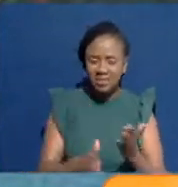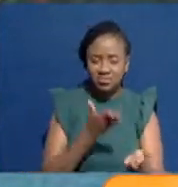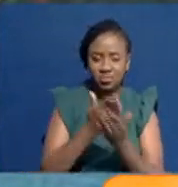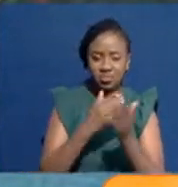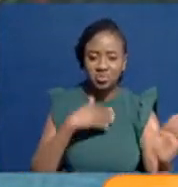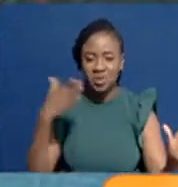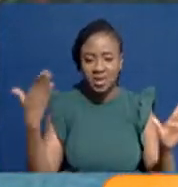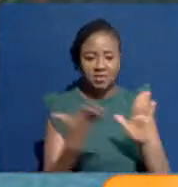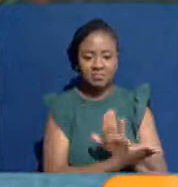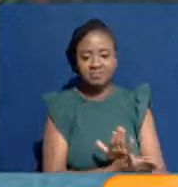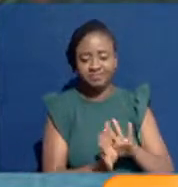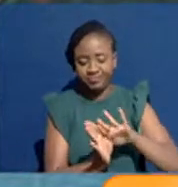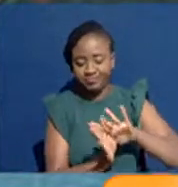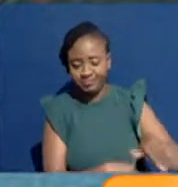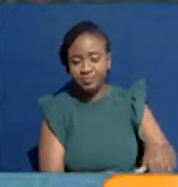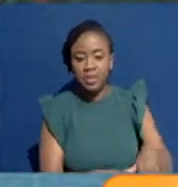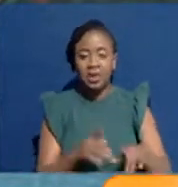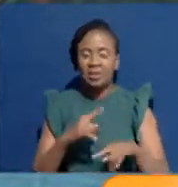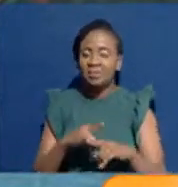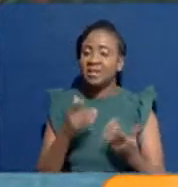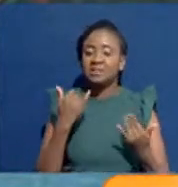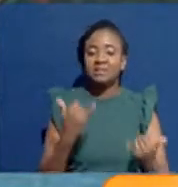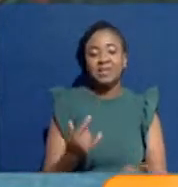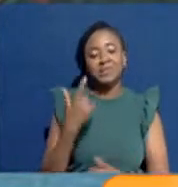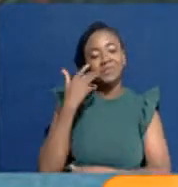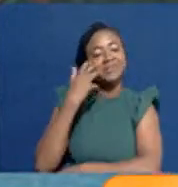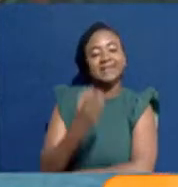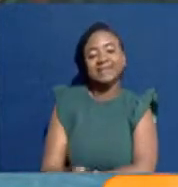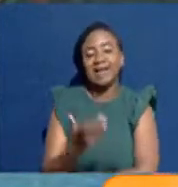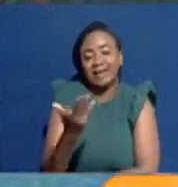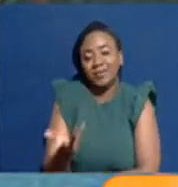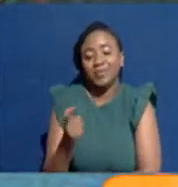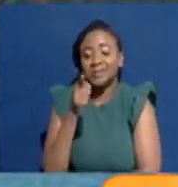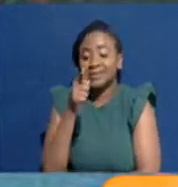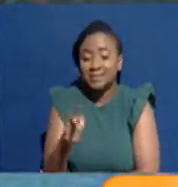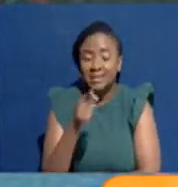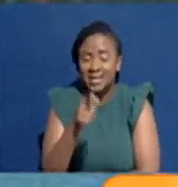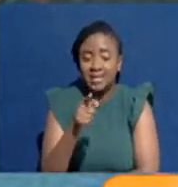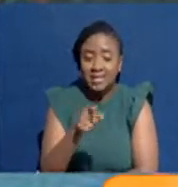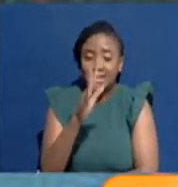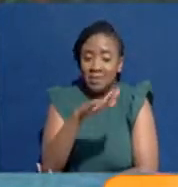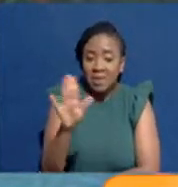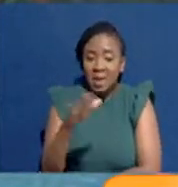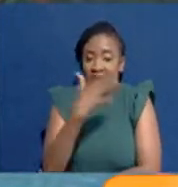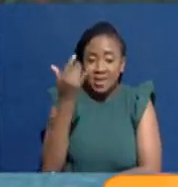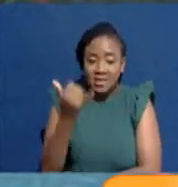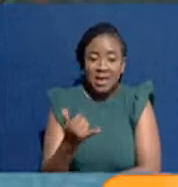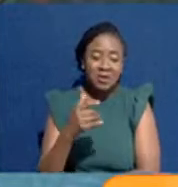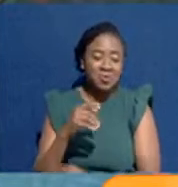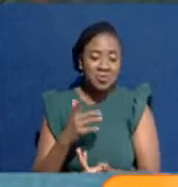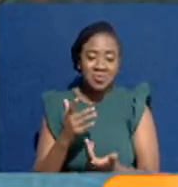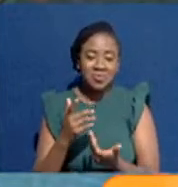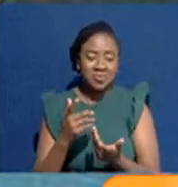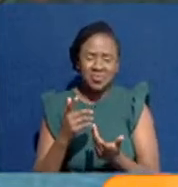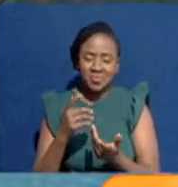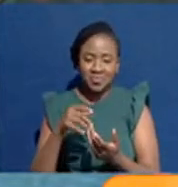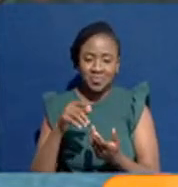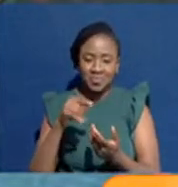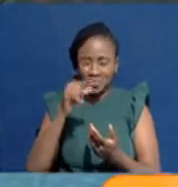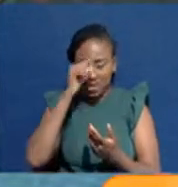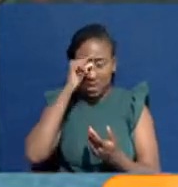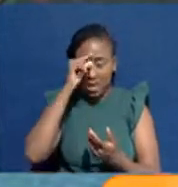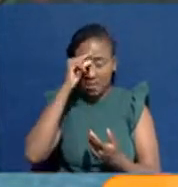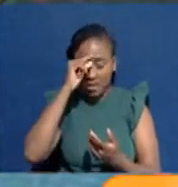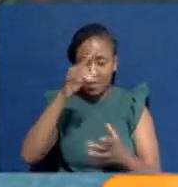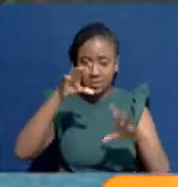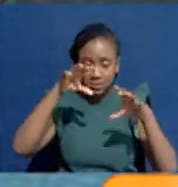strange that this parliament, unfortunately, is under siege. It is actually under capture of the deep state.